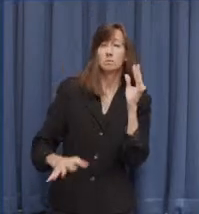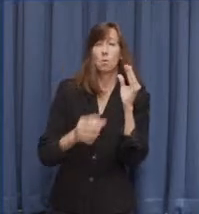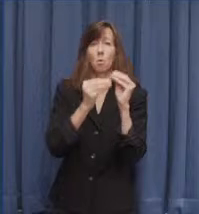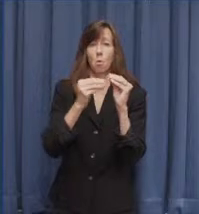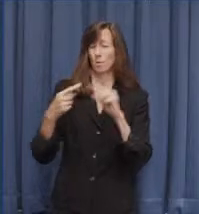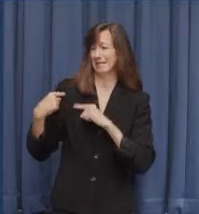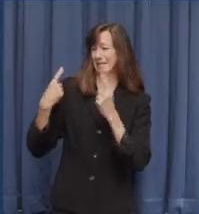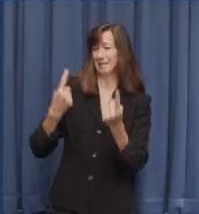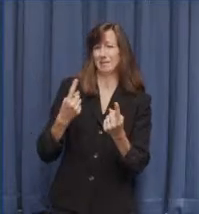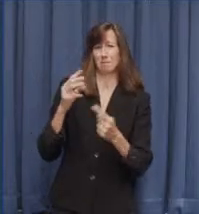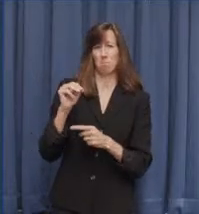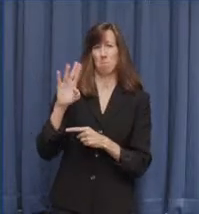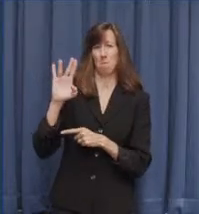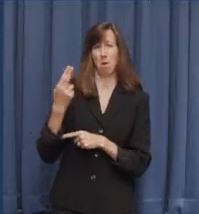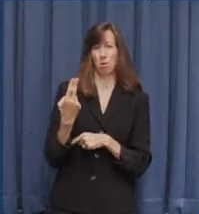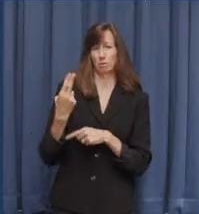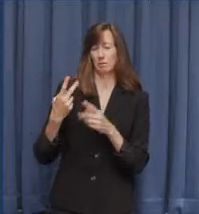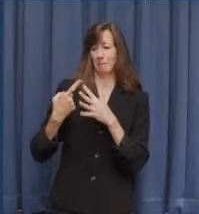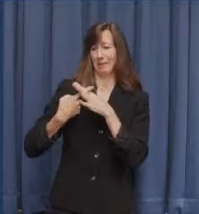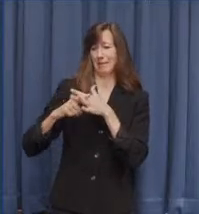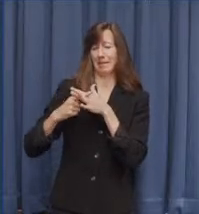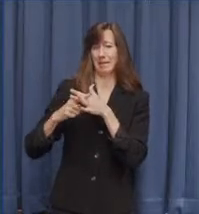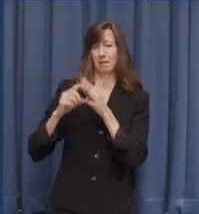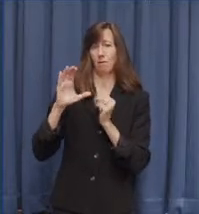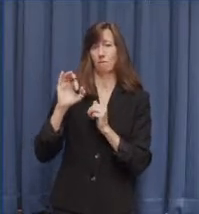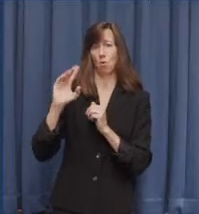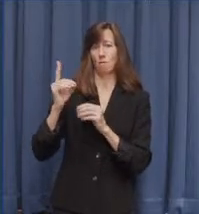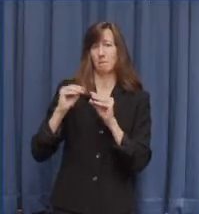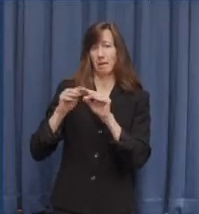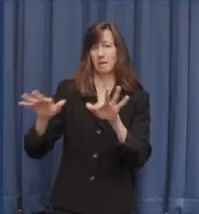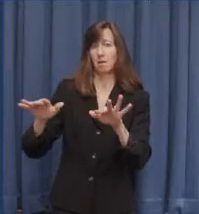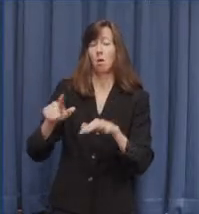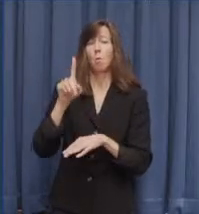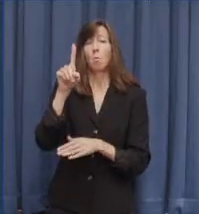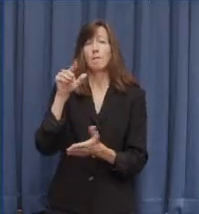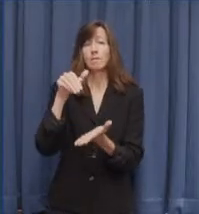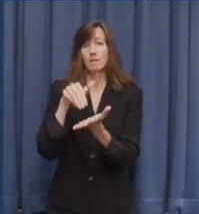the beginning of the COVID pandemic, we are at